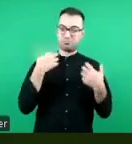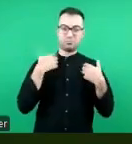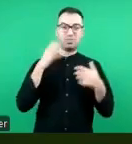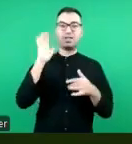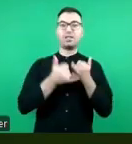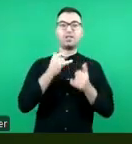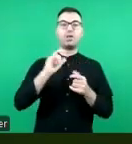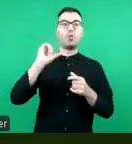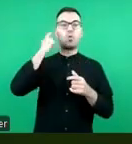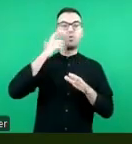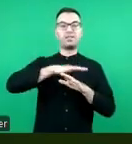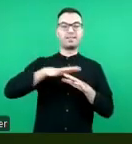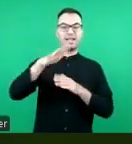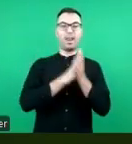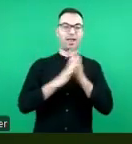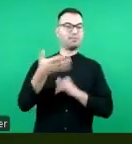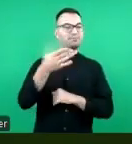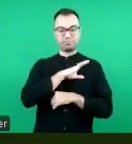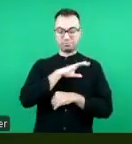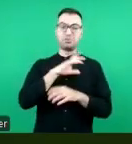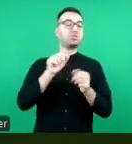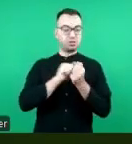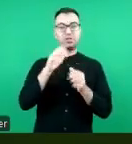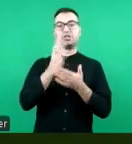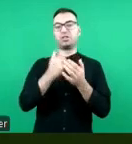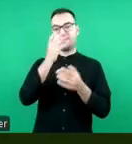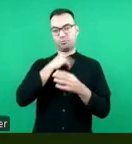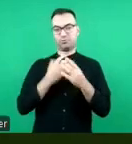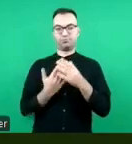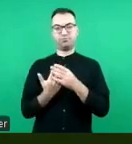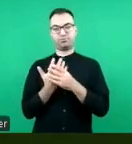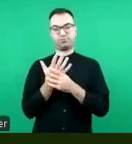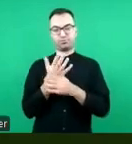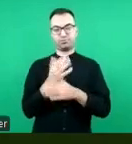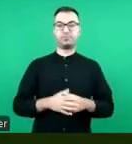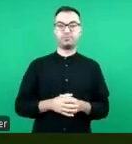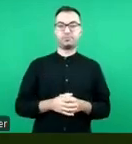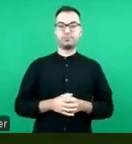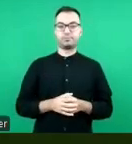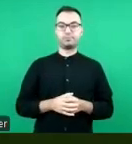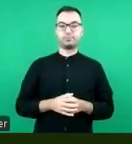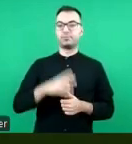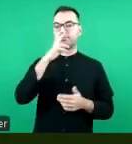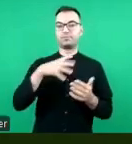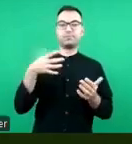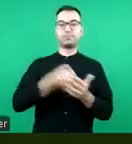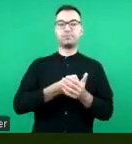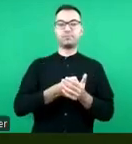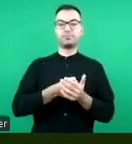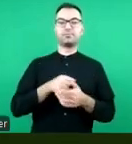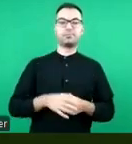has died. It's a bit interesting that down here you typically